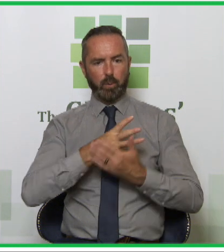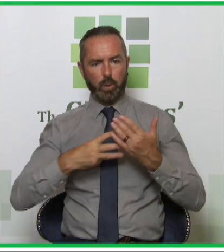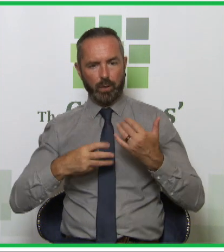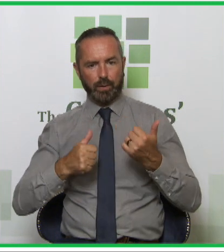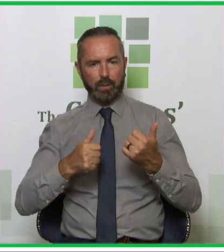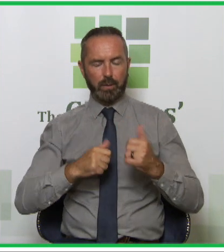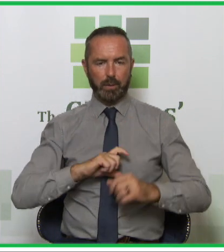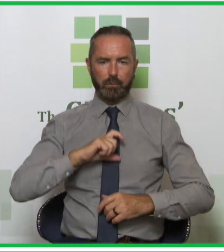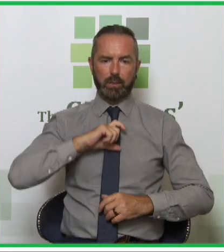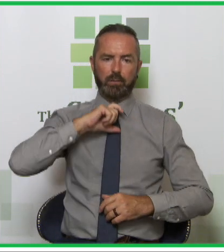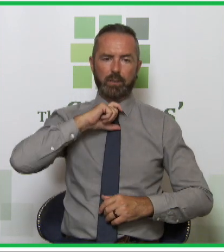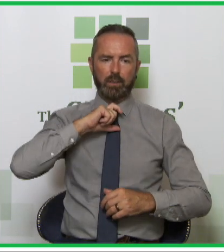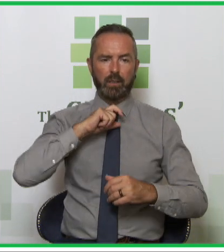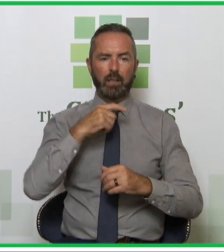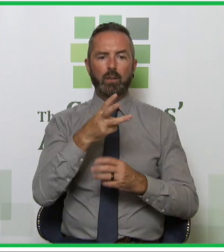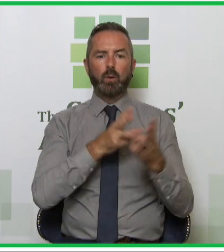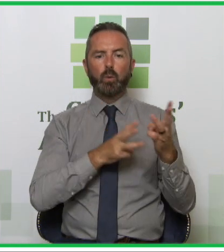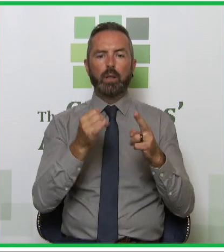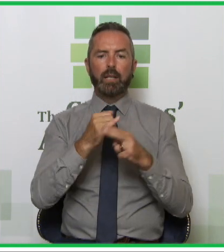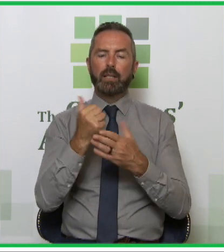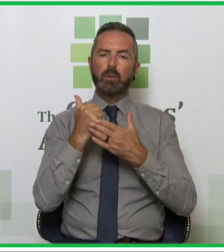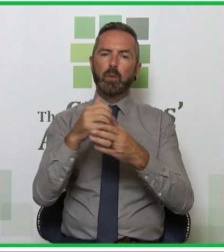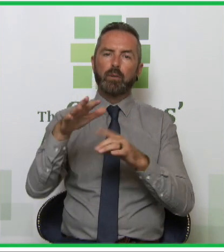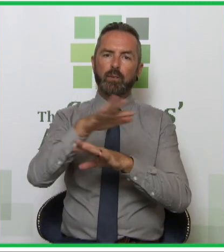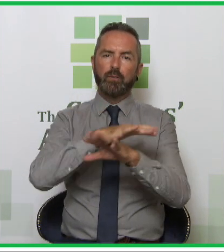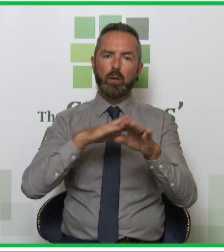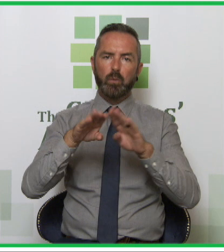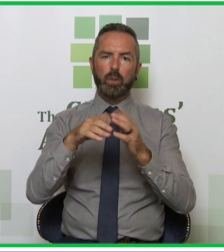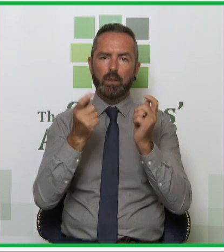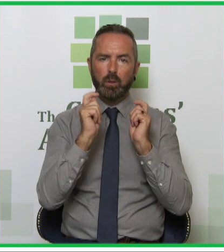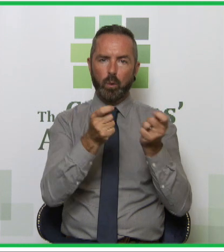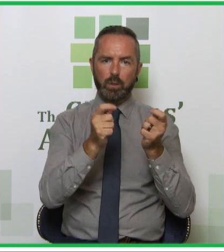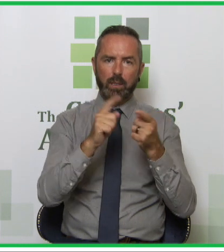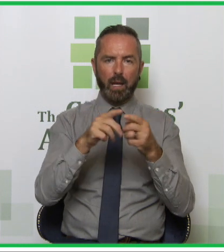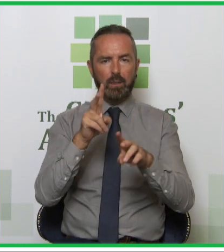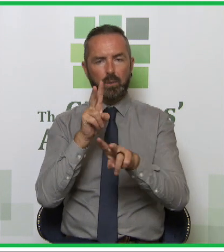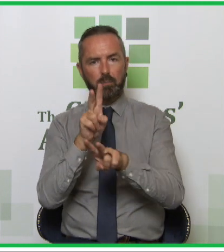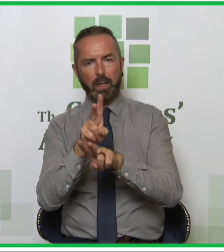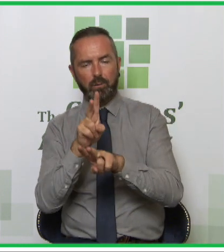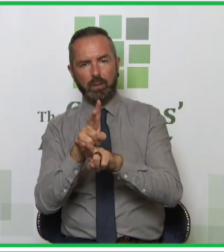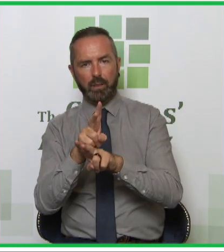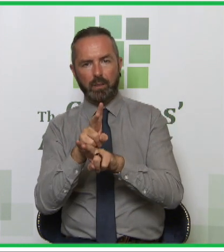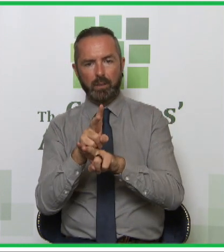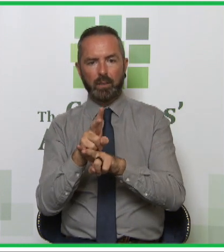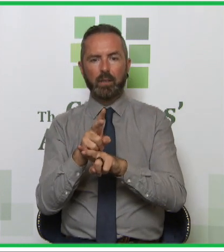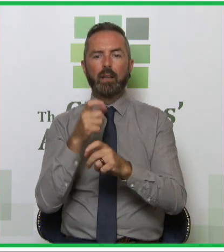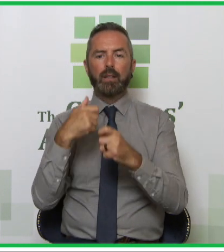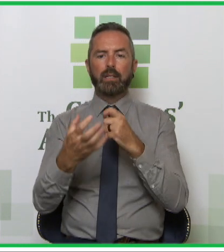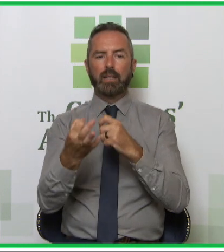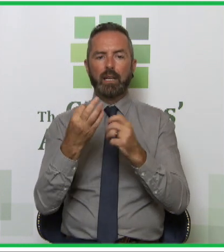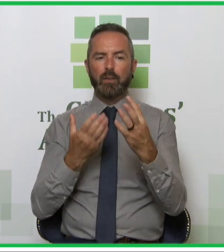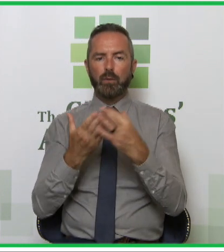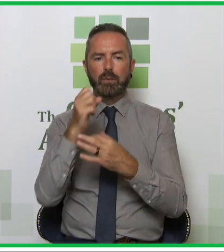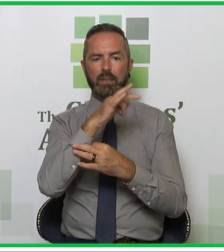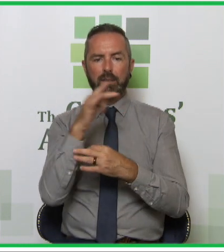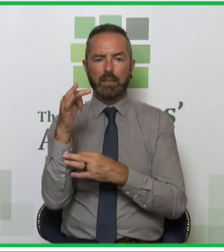They're working in a very supportive environment with the coaching and mentoring that comes from the staff